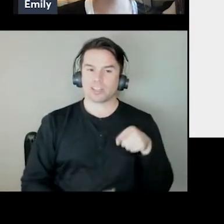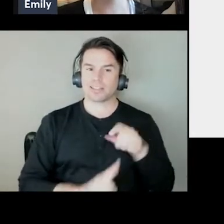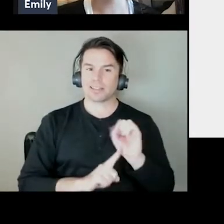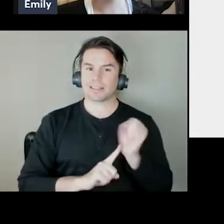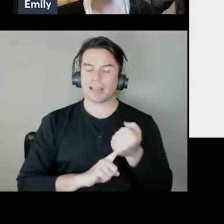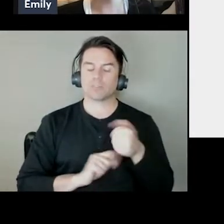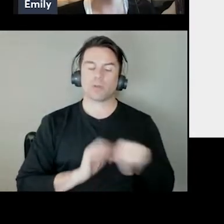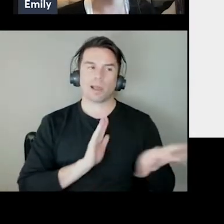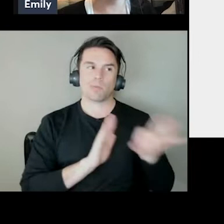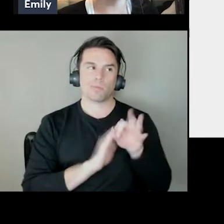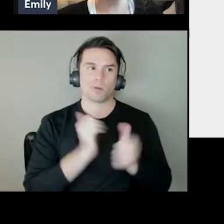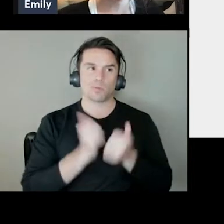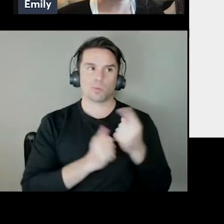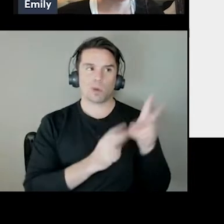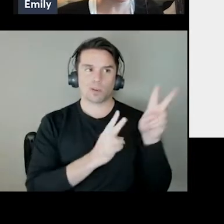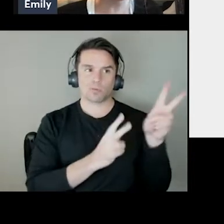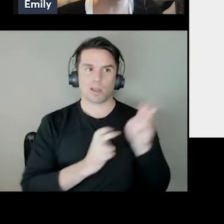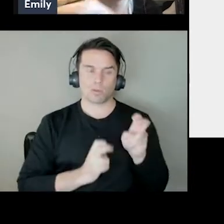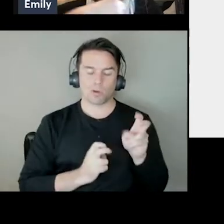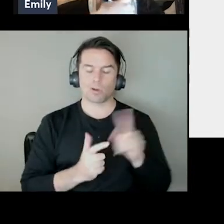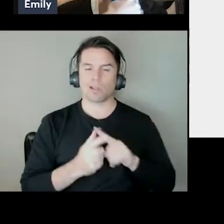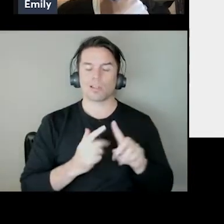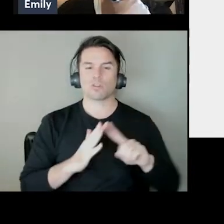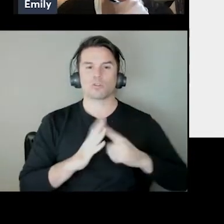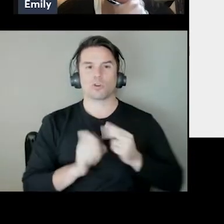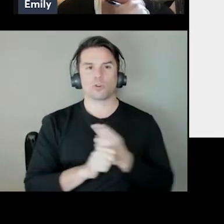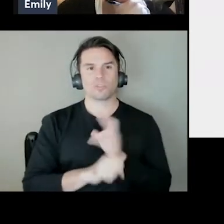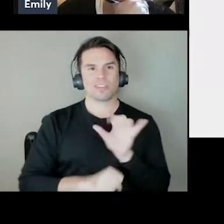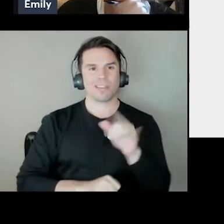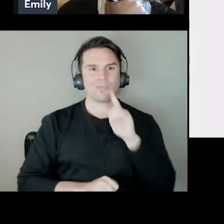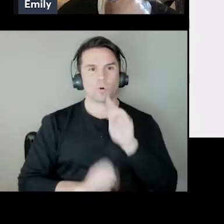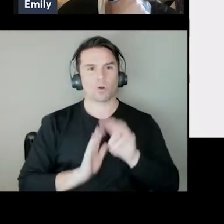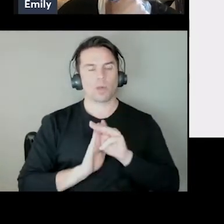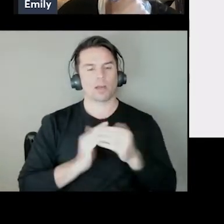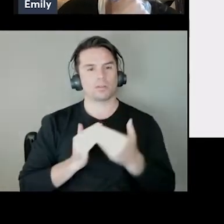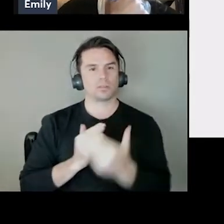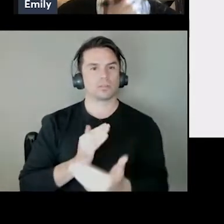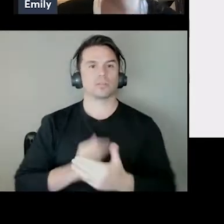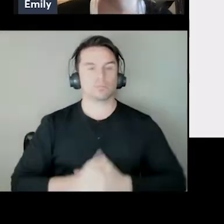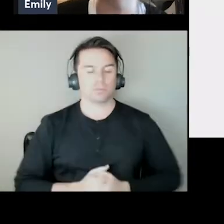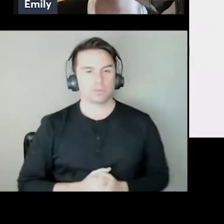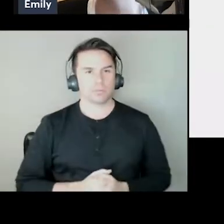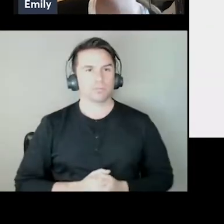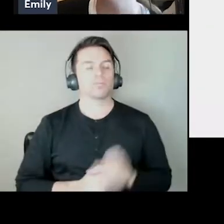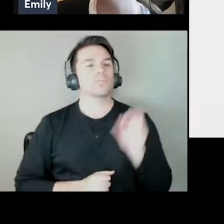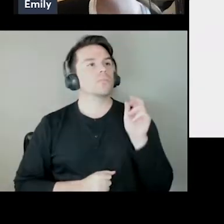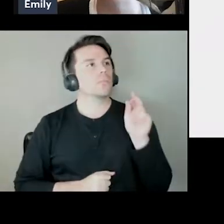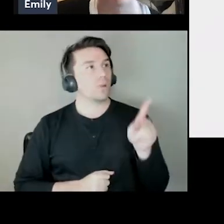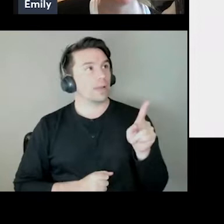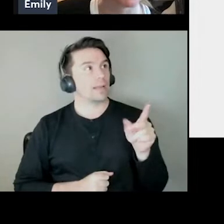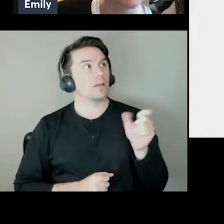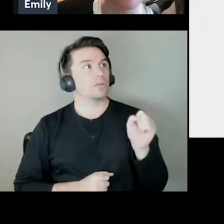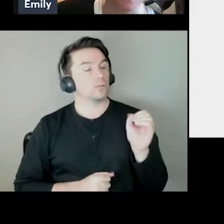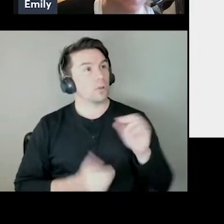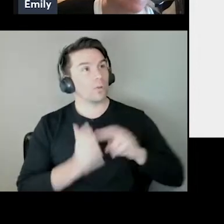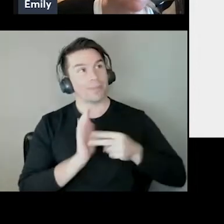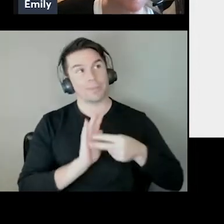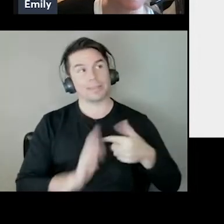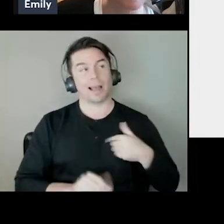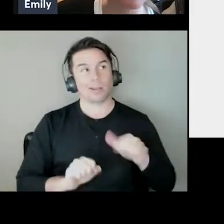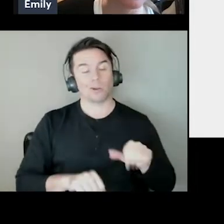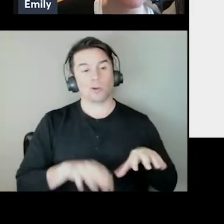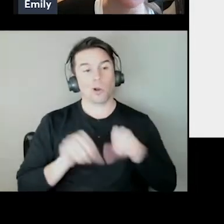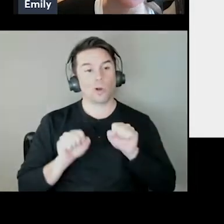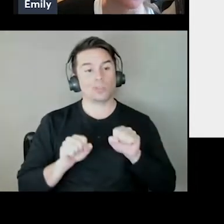that to build your models. Got it. So basically you're saying I could host that in ECR,